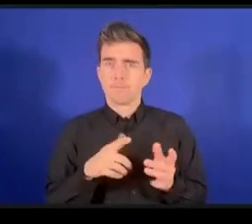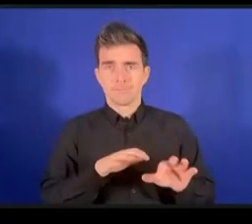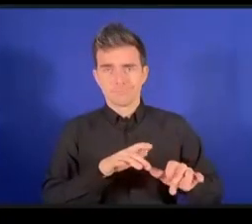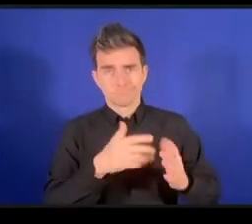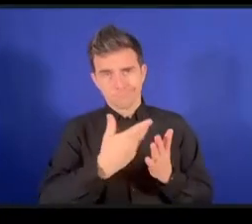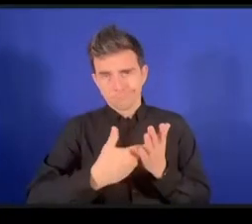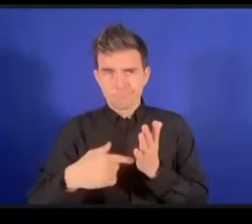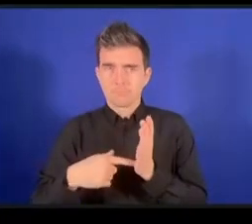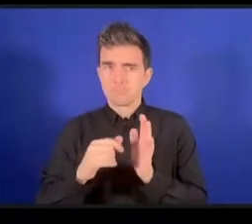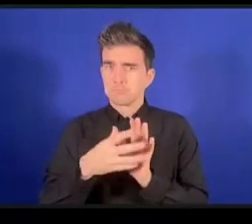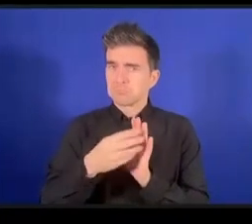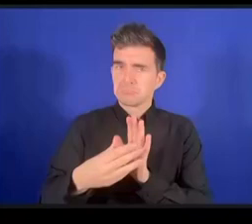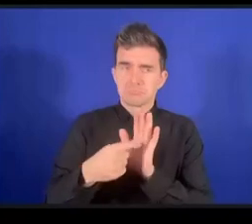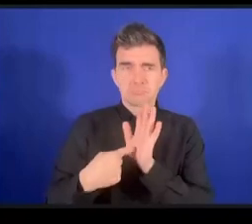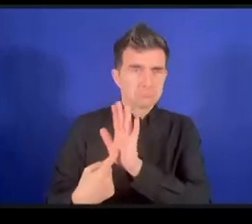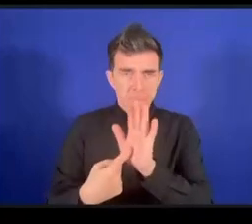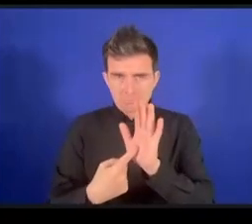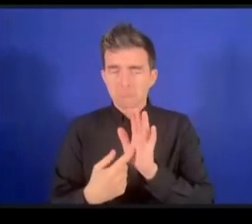not sure whether we have